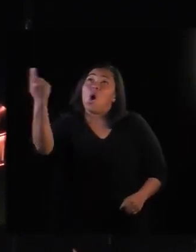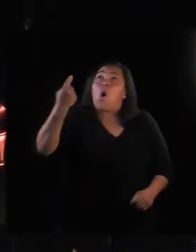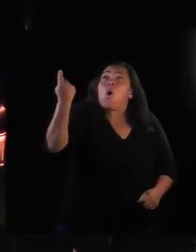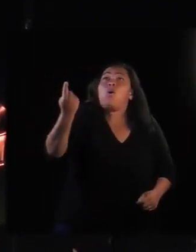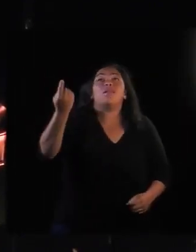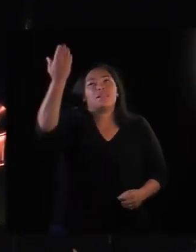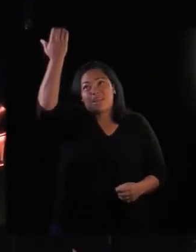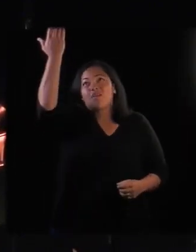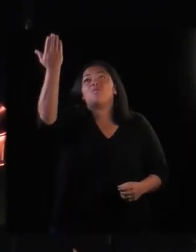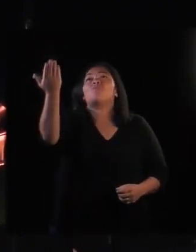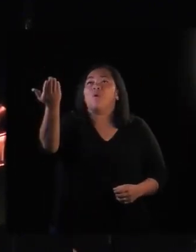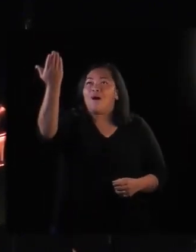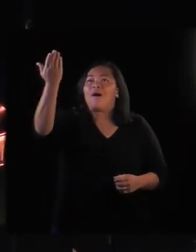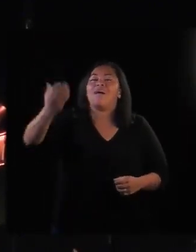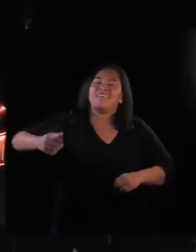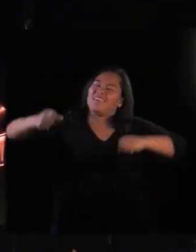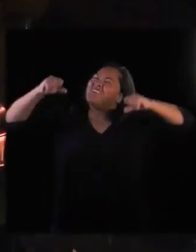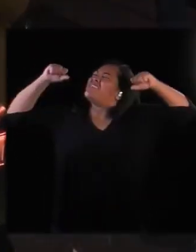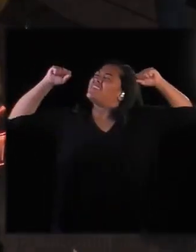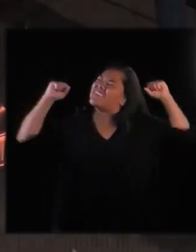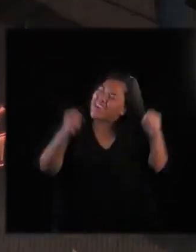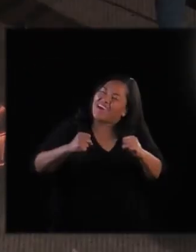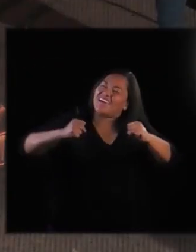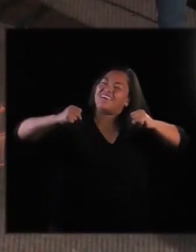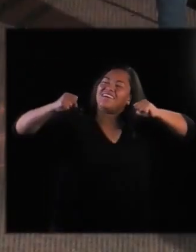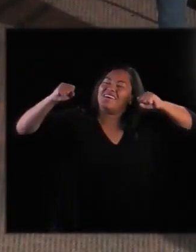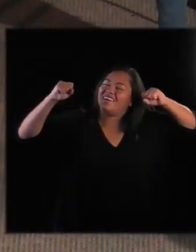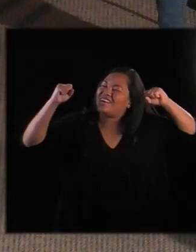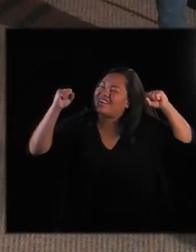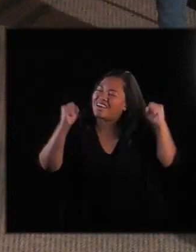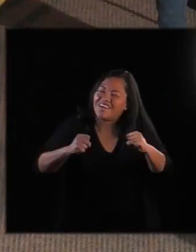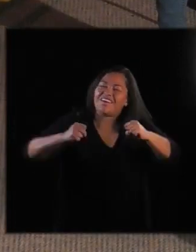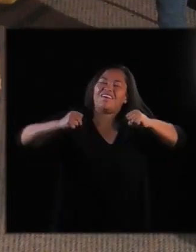the only one.